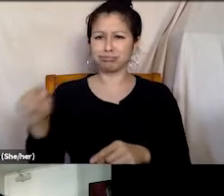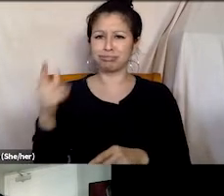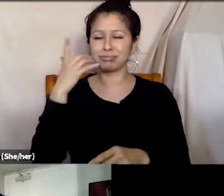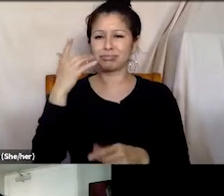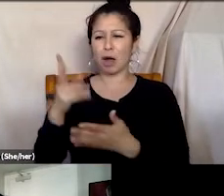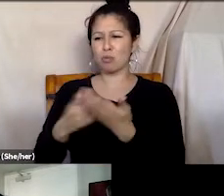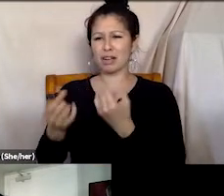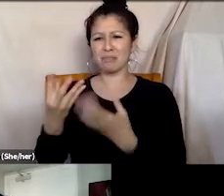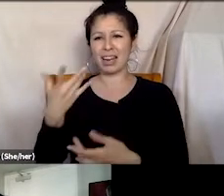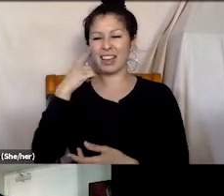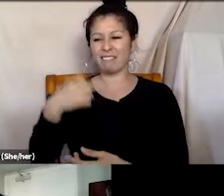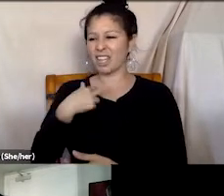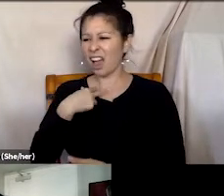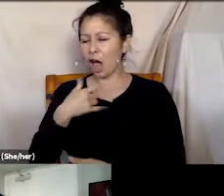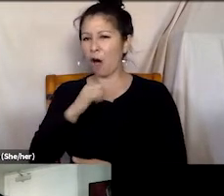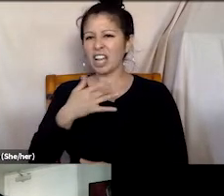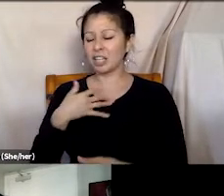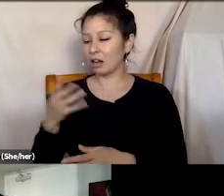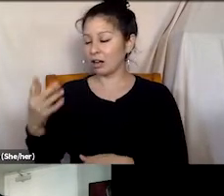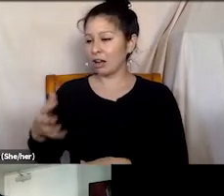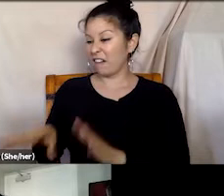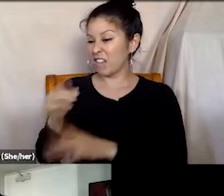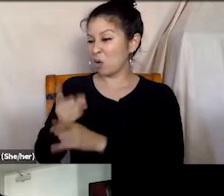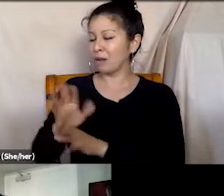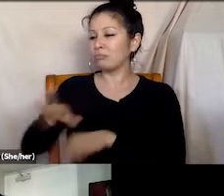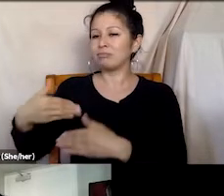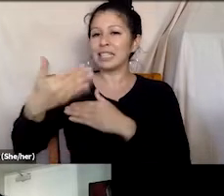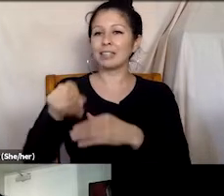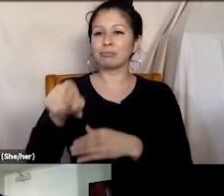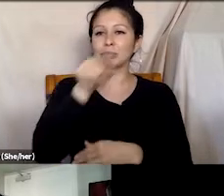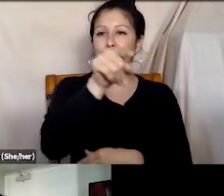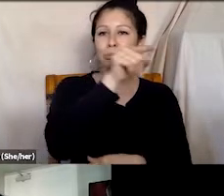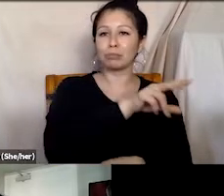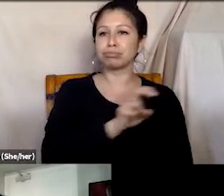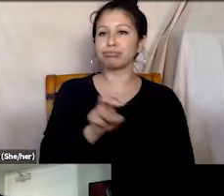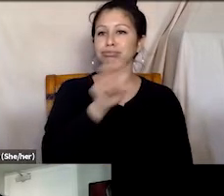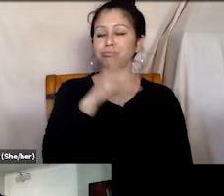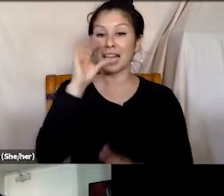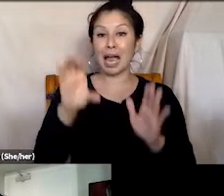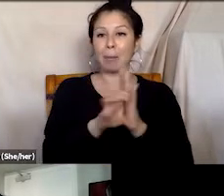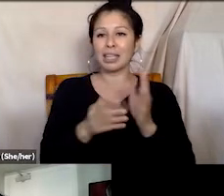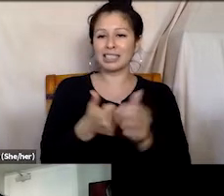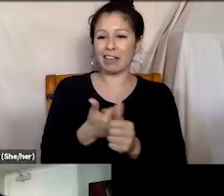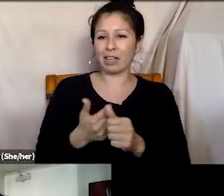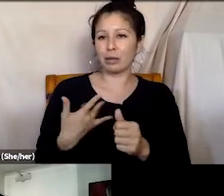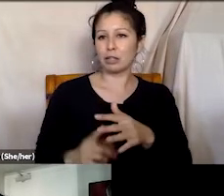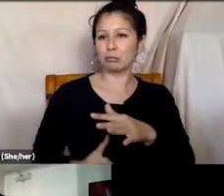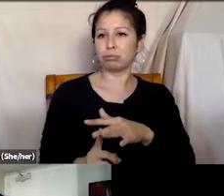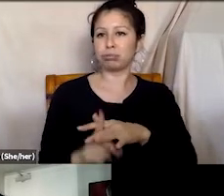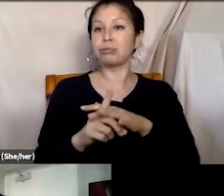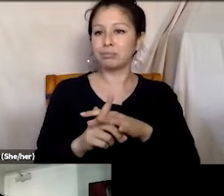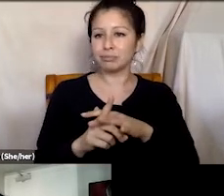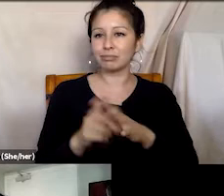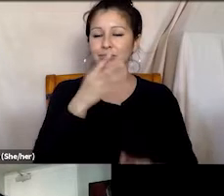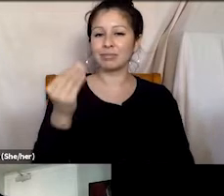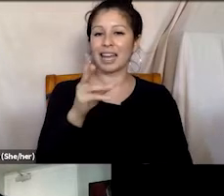stuck on one, I don't feel like I'm stuck. I just haven't found the right thing yet. And the images just show up. And then